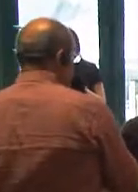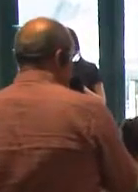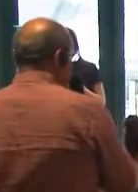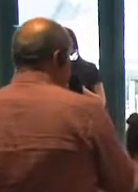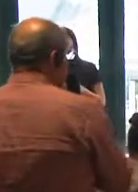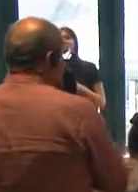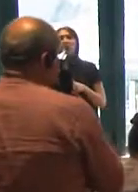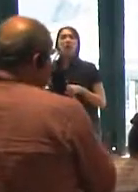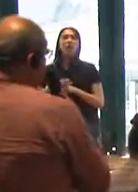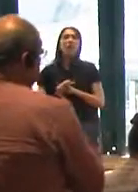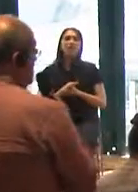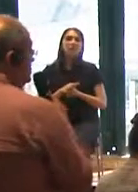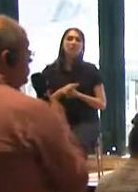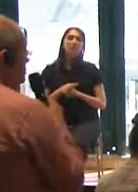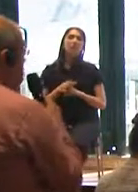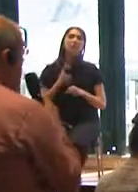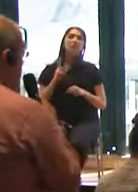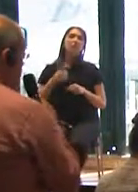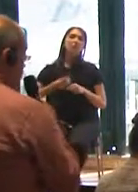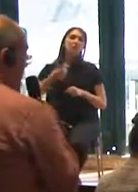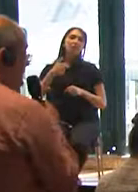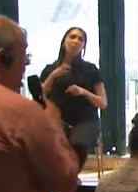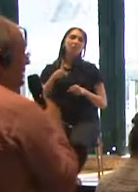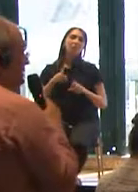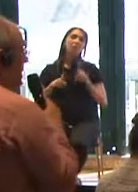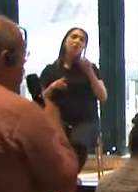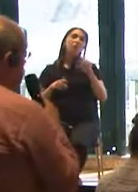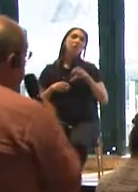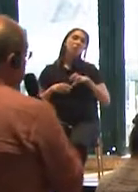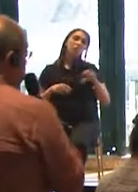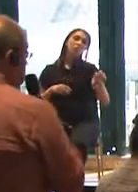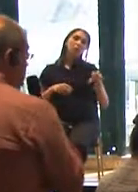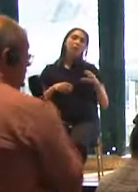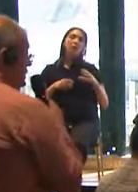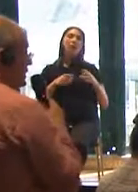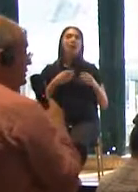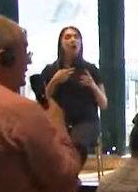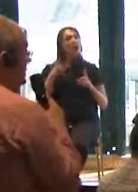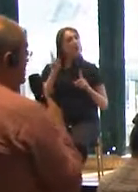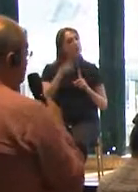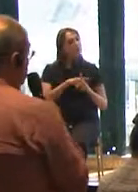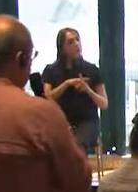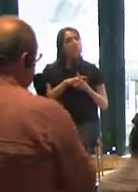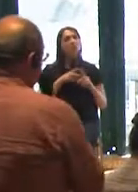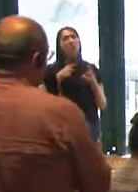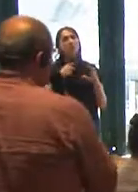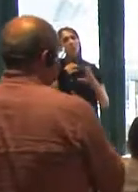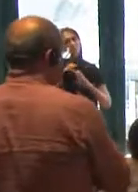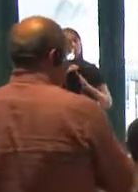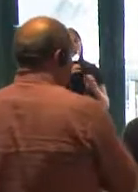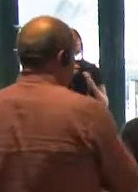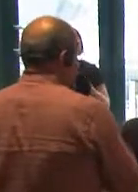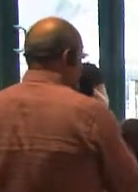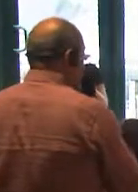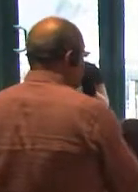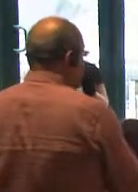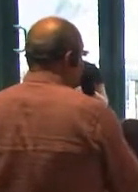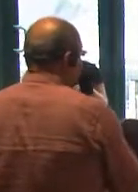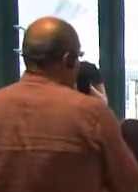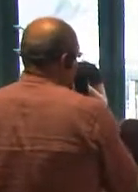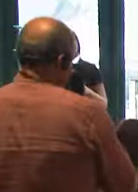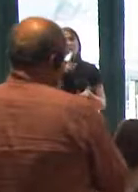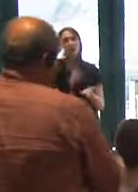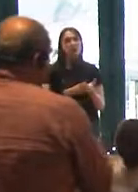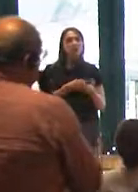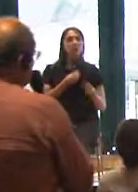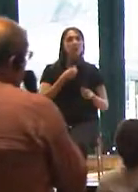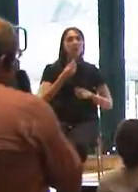problems because we are now almost in this bipolar or binary world on the one hand we have the authoritarian